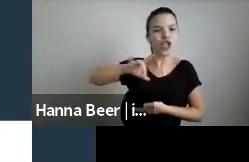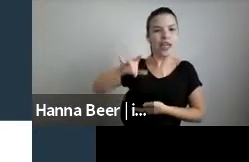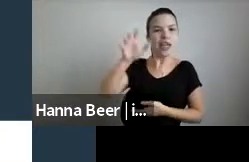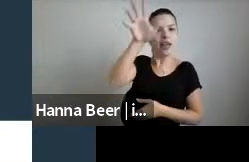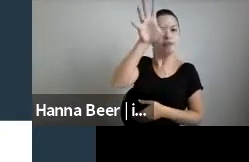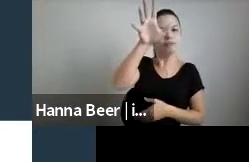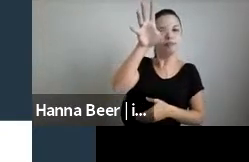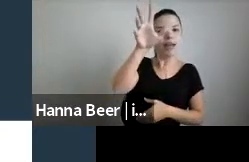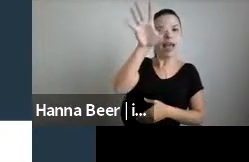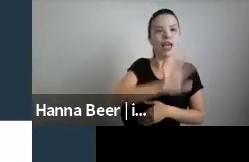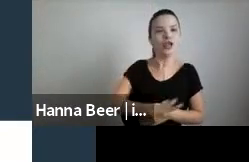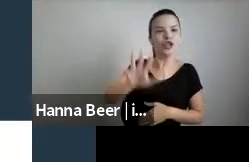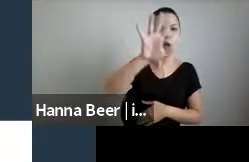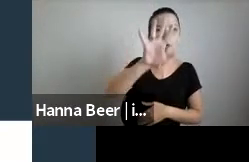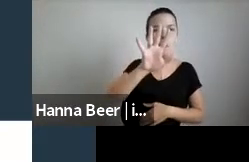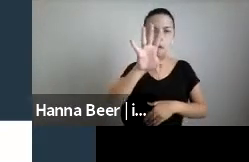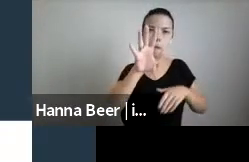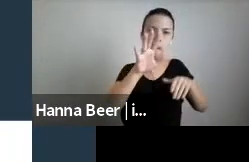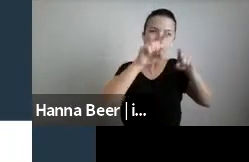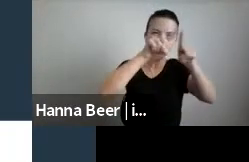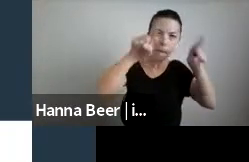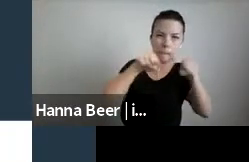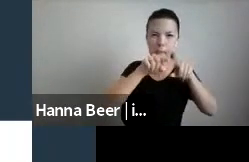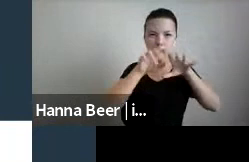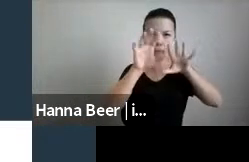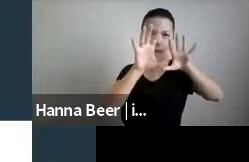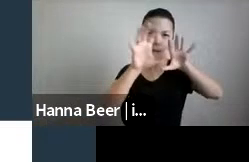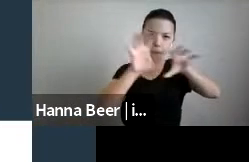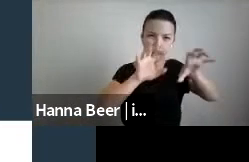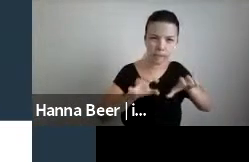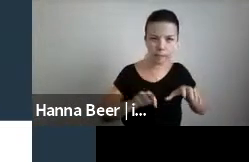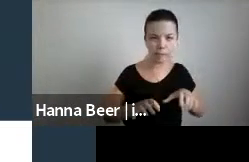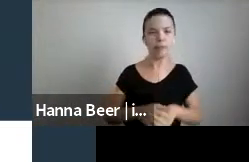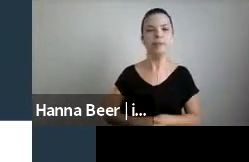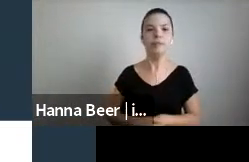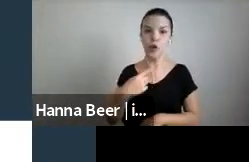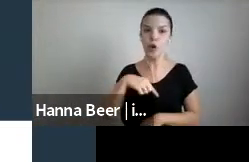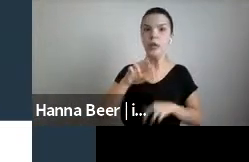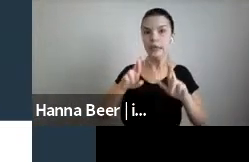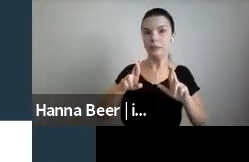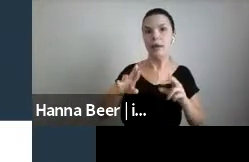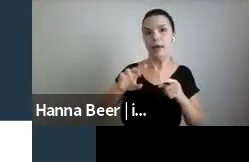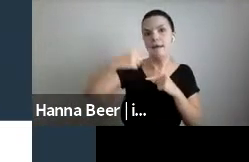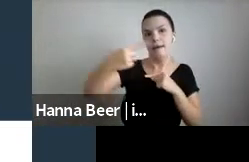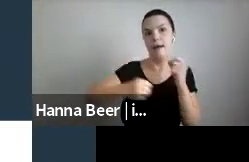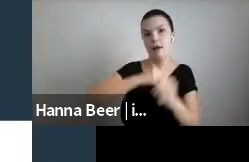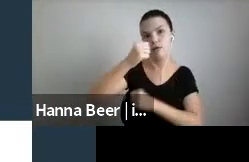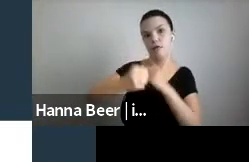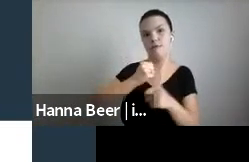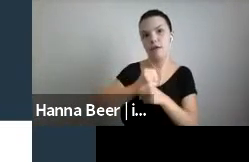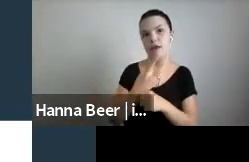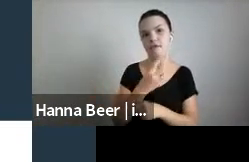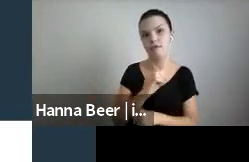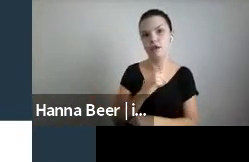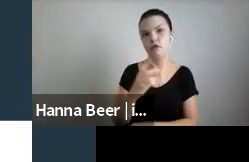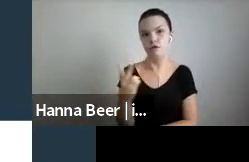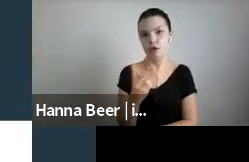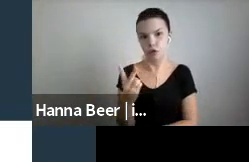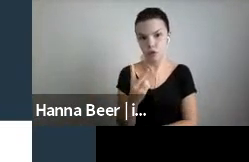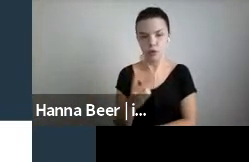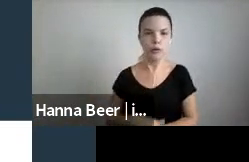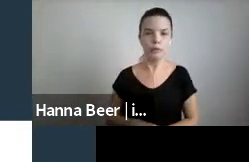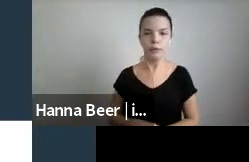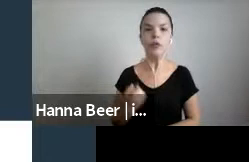area. So that's second quarter 2022, and we are hoping to come to